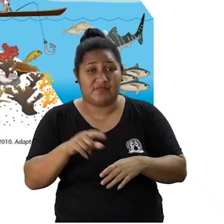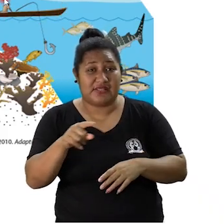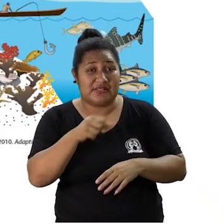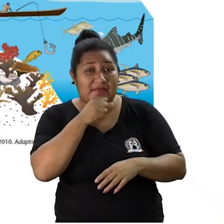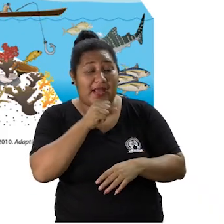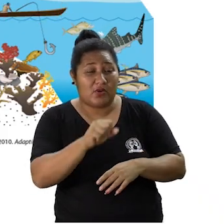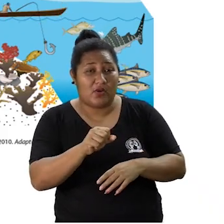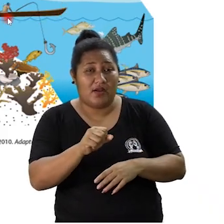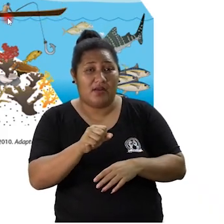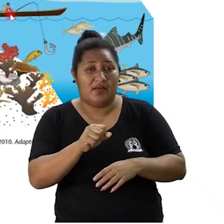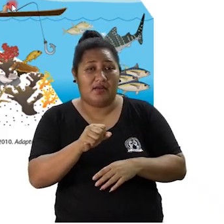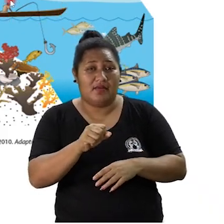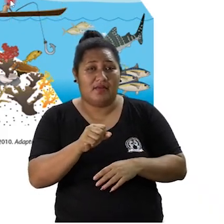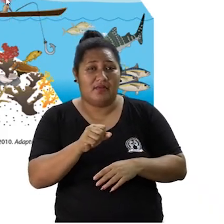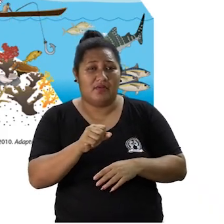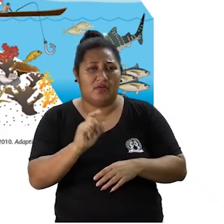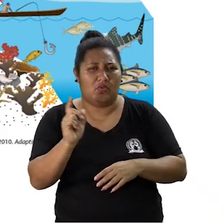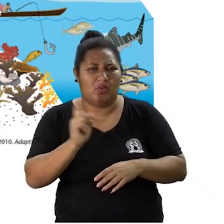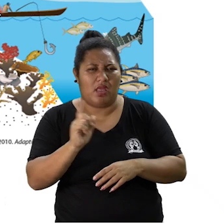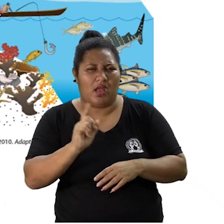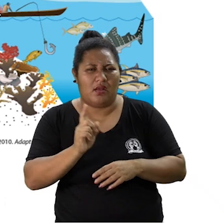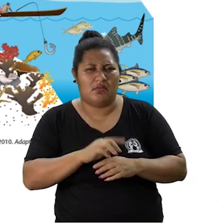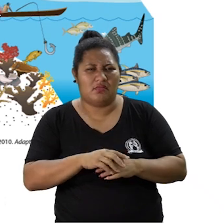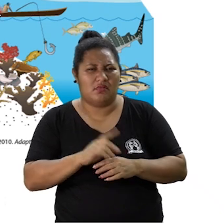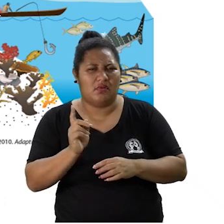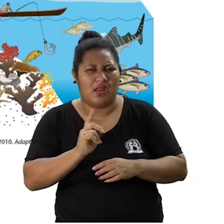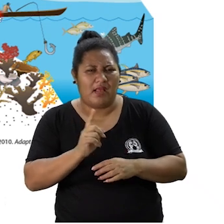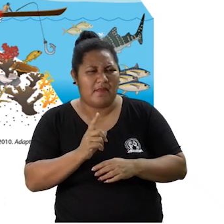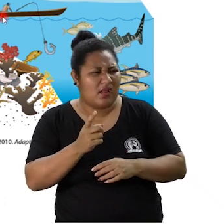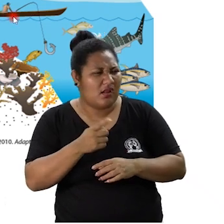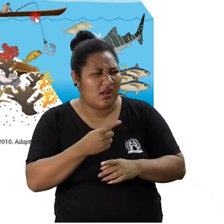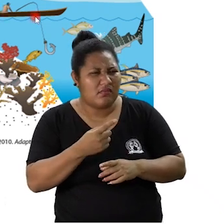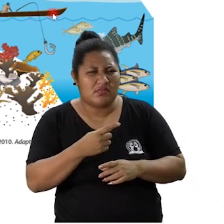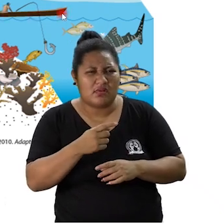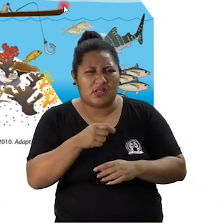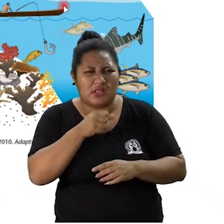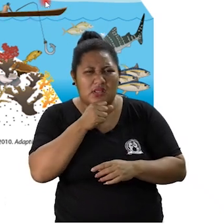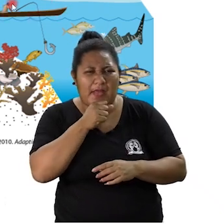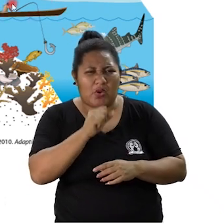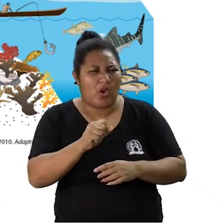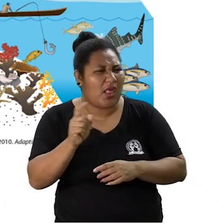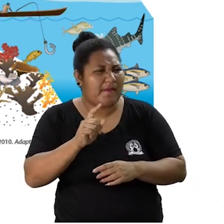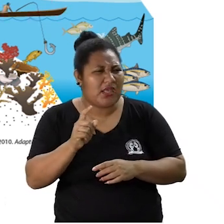loa lea. O le ale ne nā mea te el tama loa.